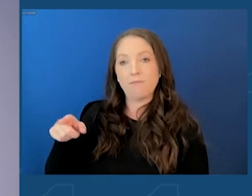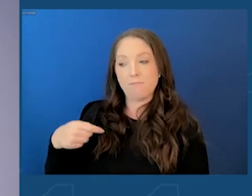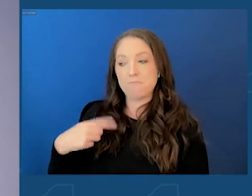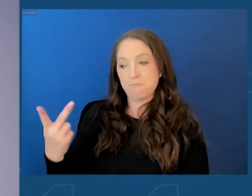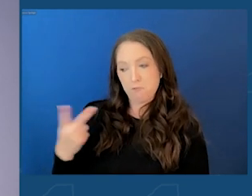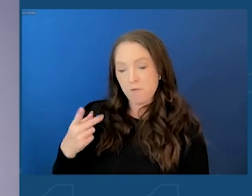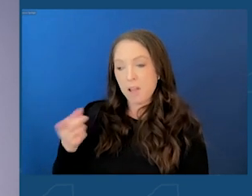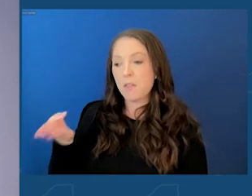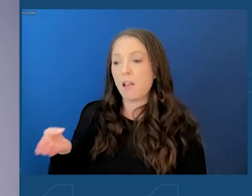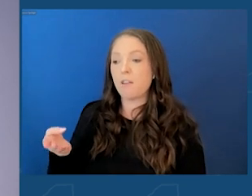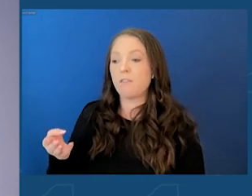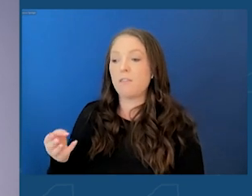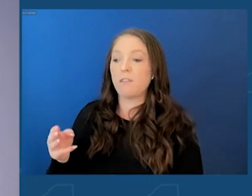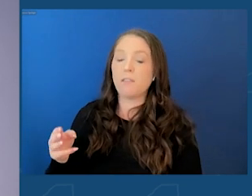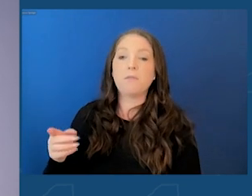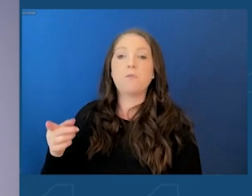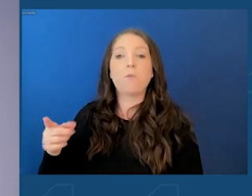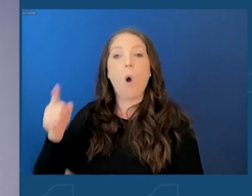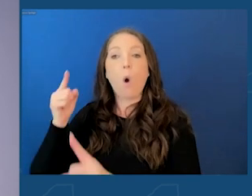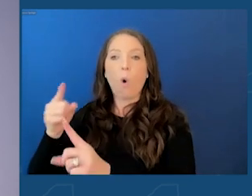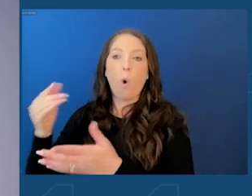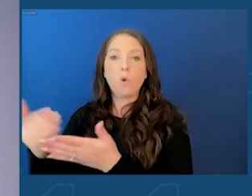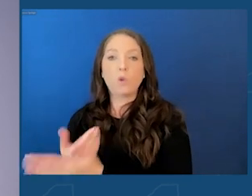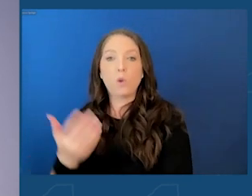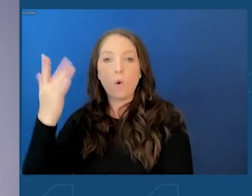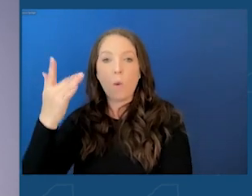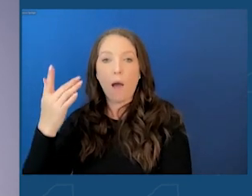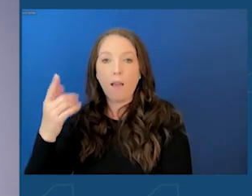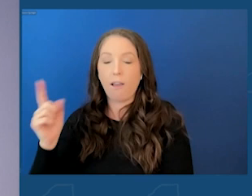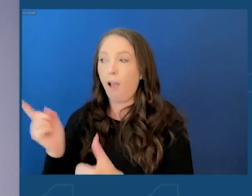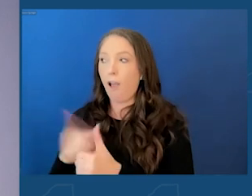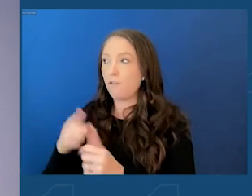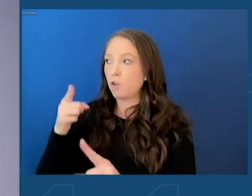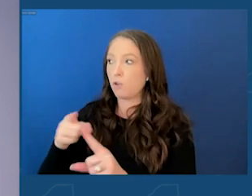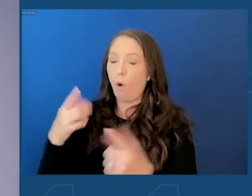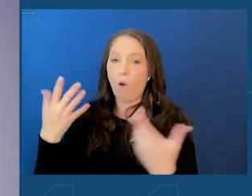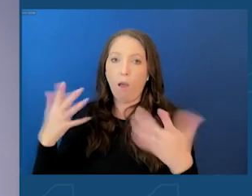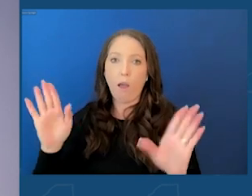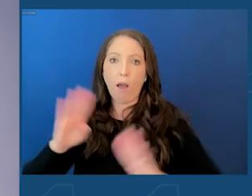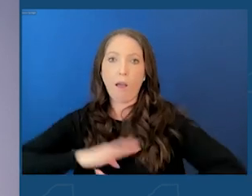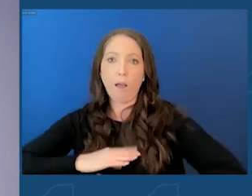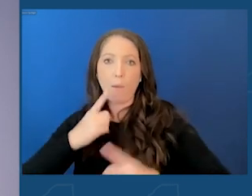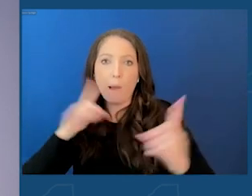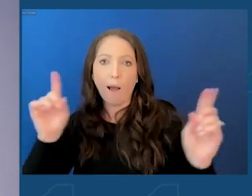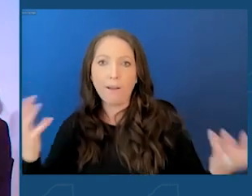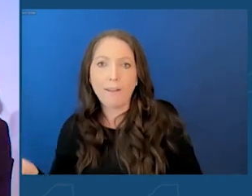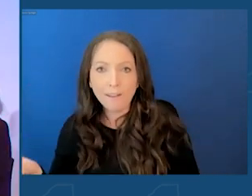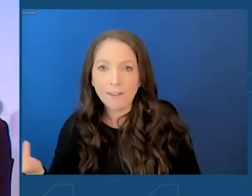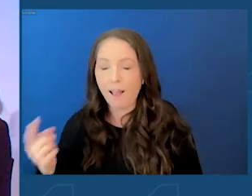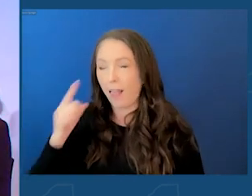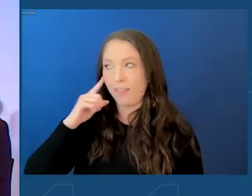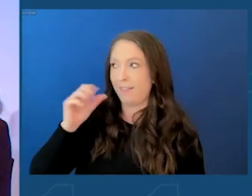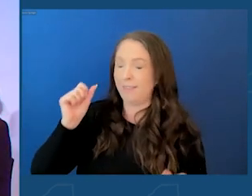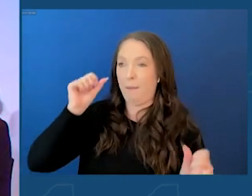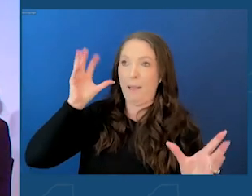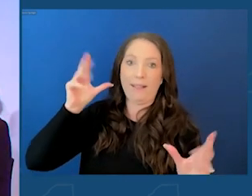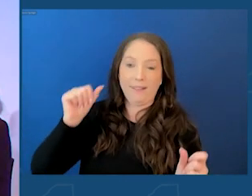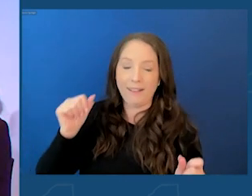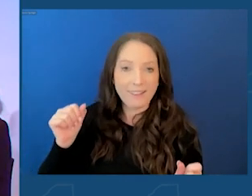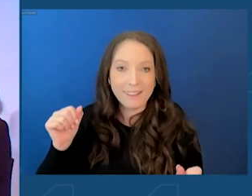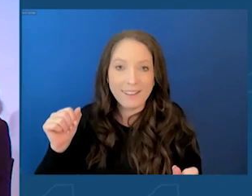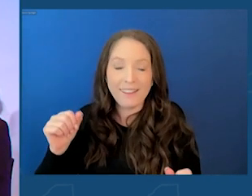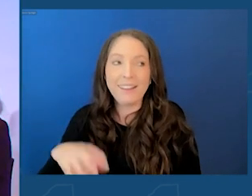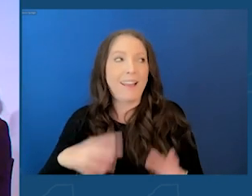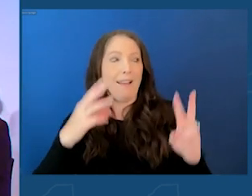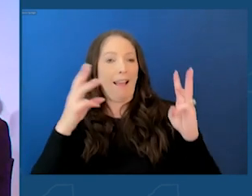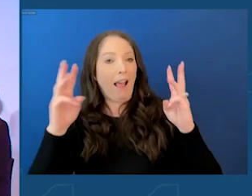their first one early, which I still think is pretty remarkable. You know, in climate, if